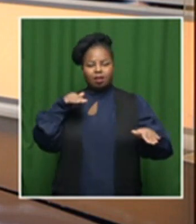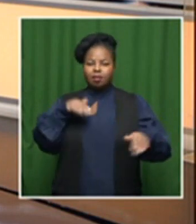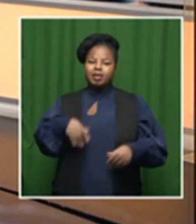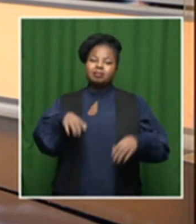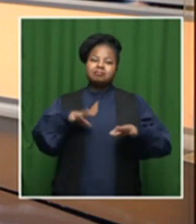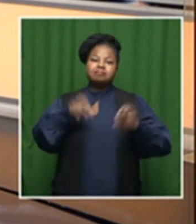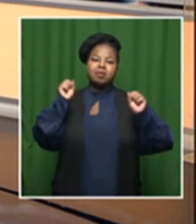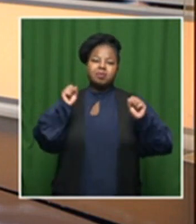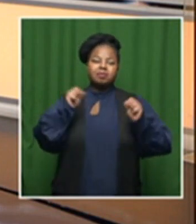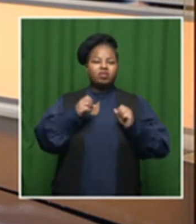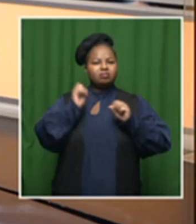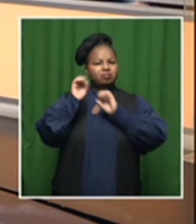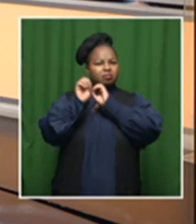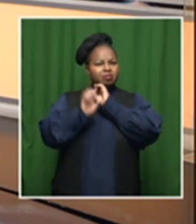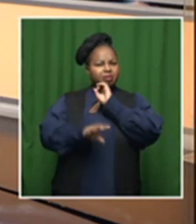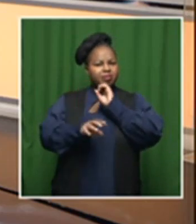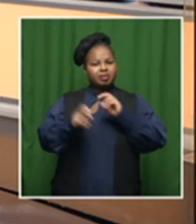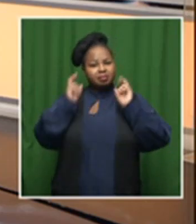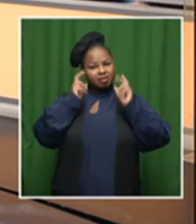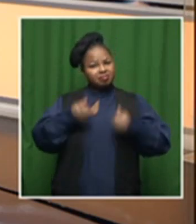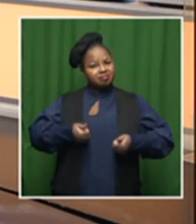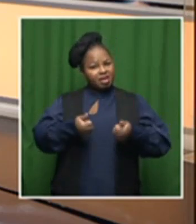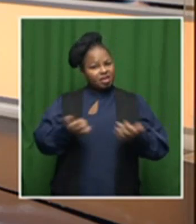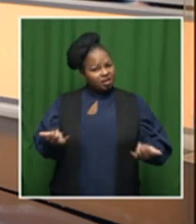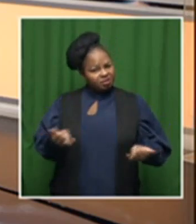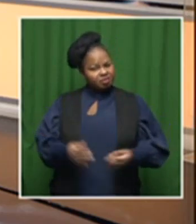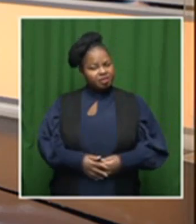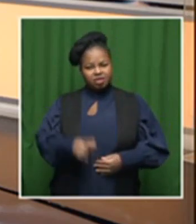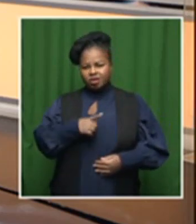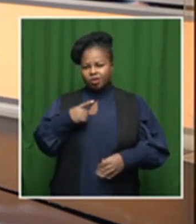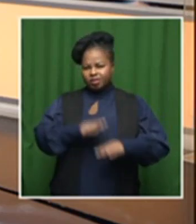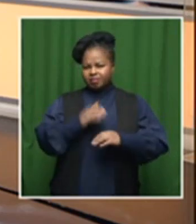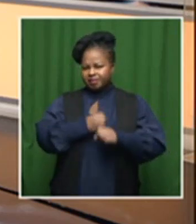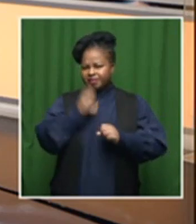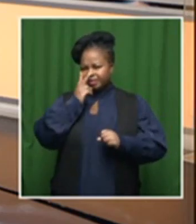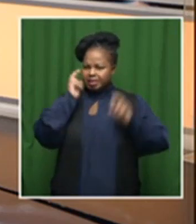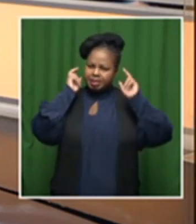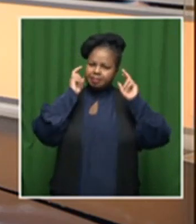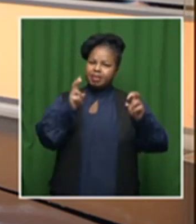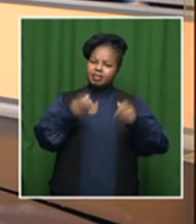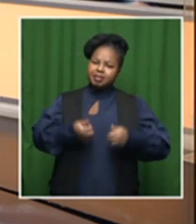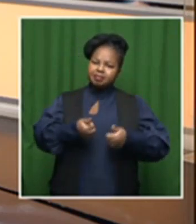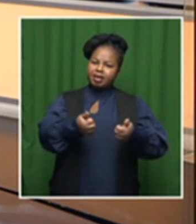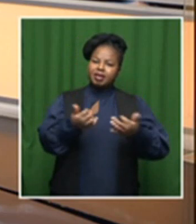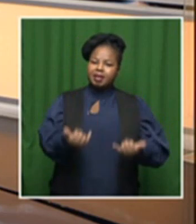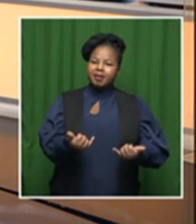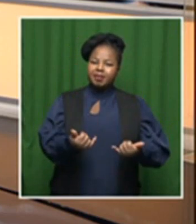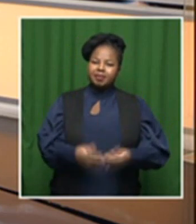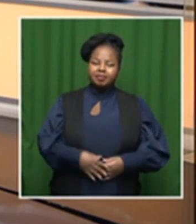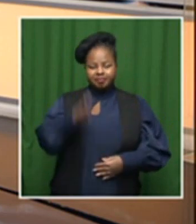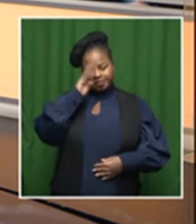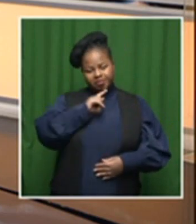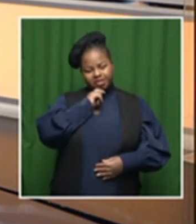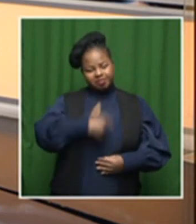can tell you, but also full of buses again. I mean, that's just something I haven't seen in quite a while, but the buses are back on the roads operating. Morning